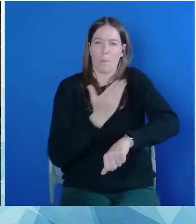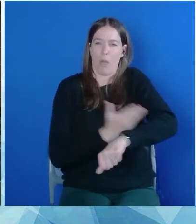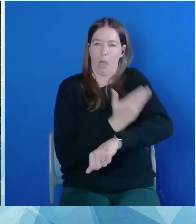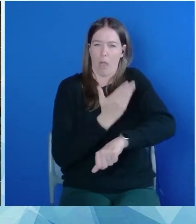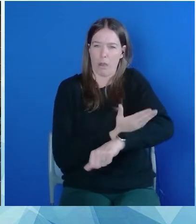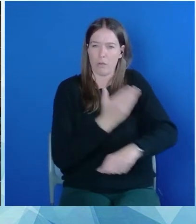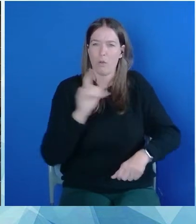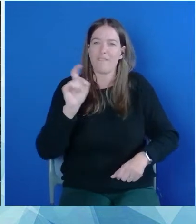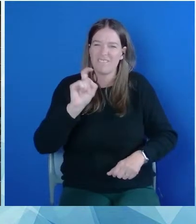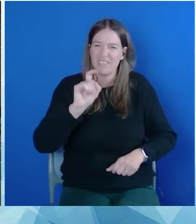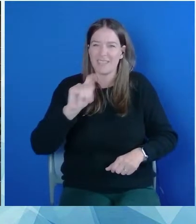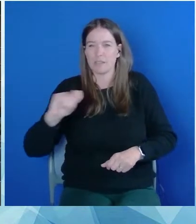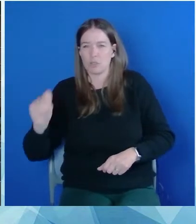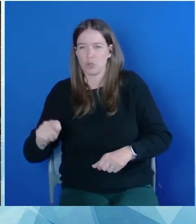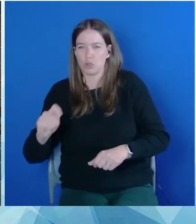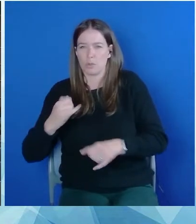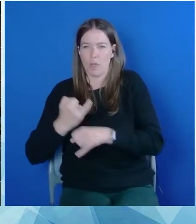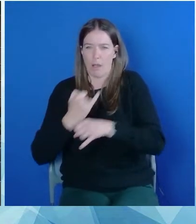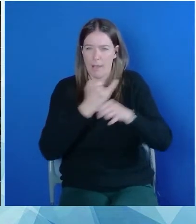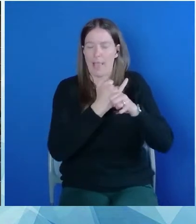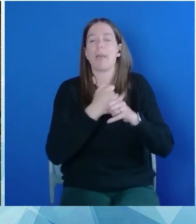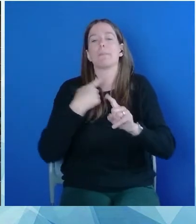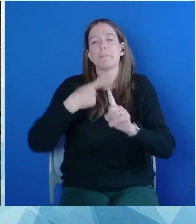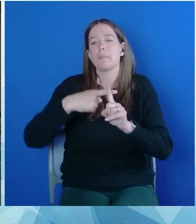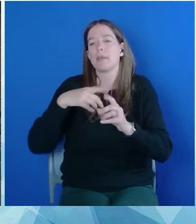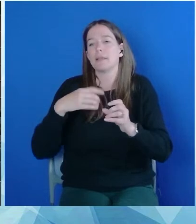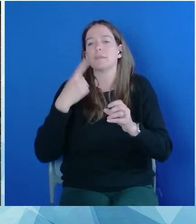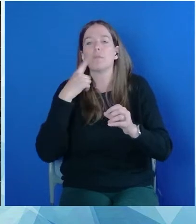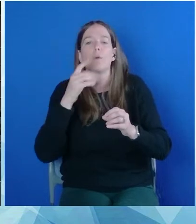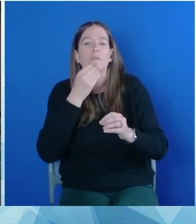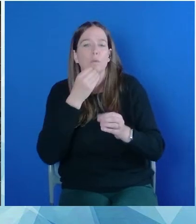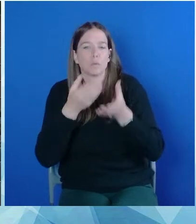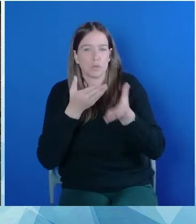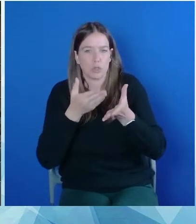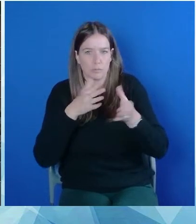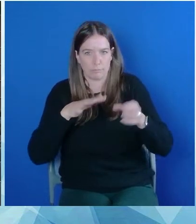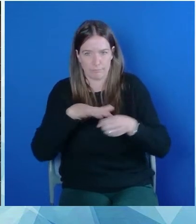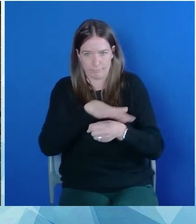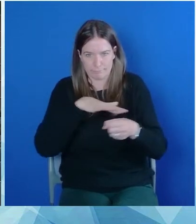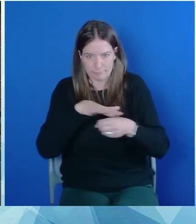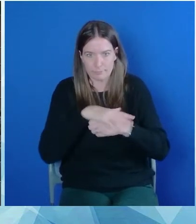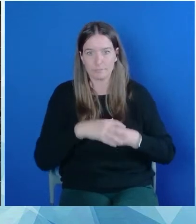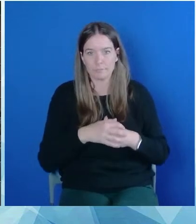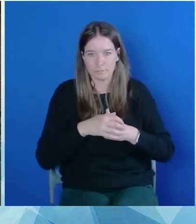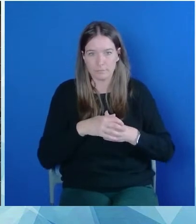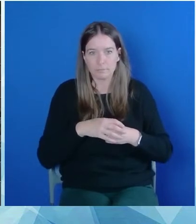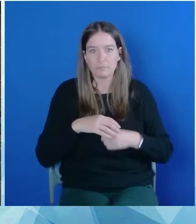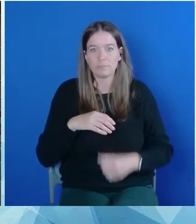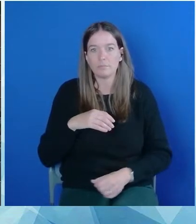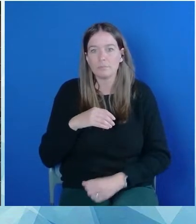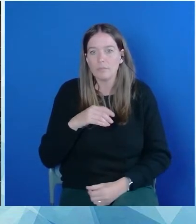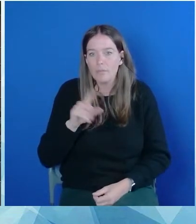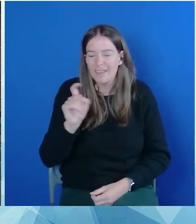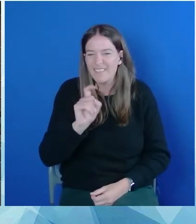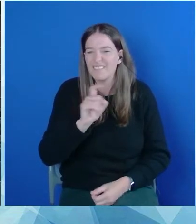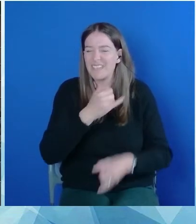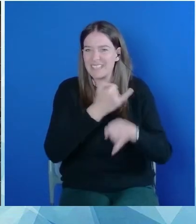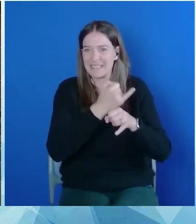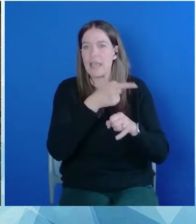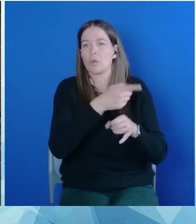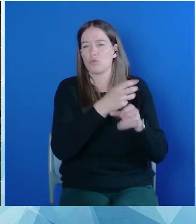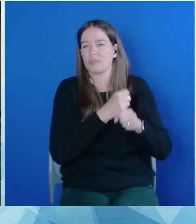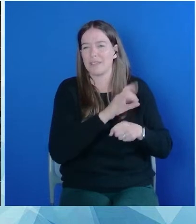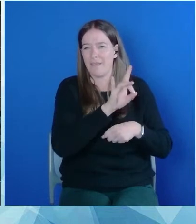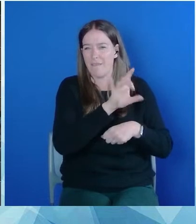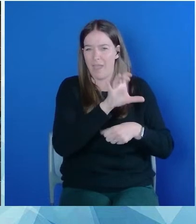The program increases are $800,000 at PDSD, $500,000 at Tucson, and $1.1 million